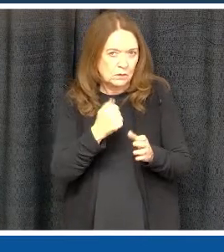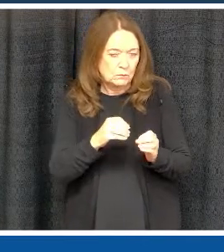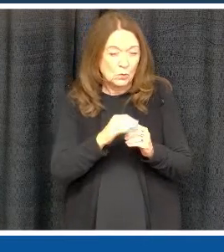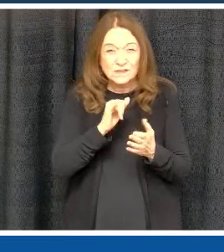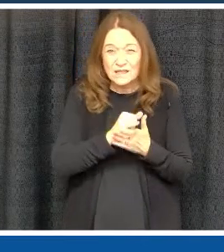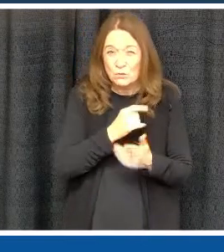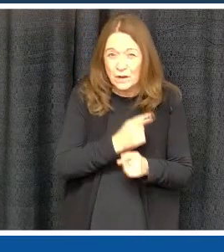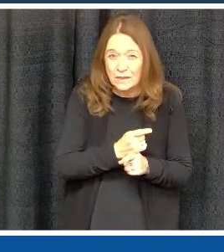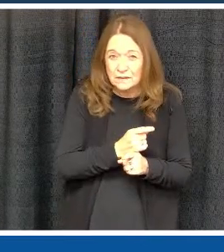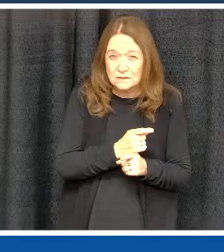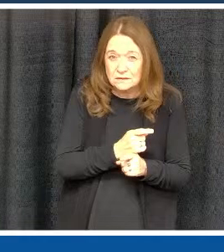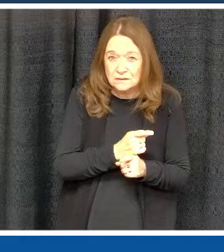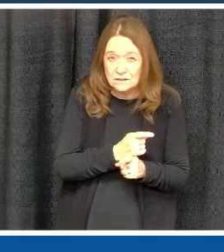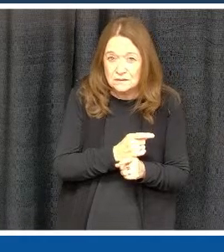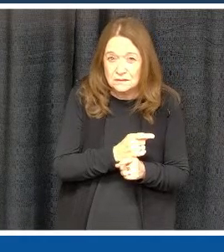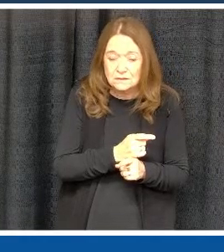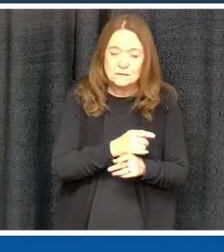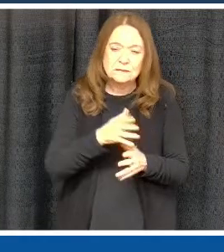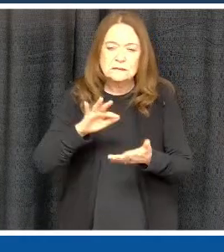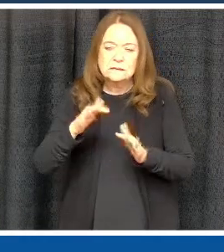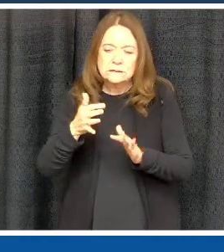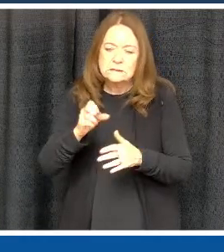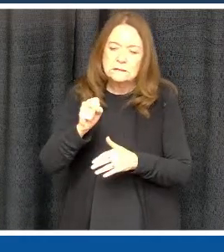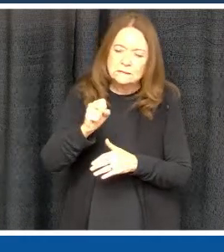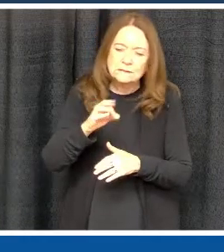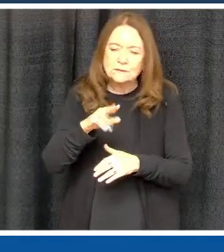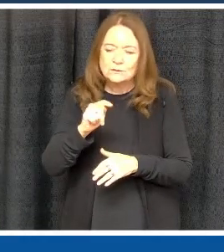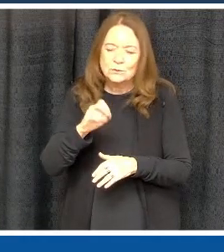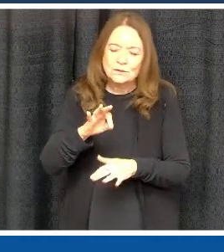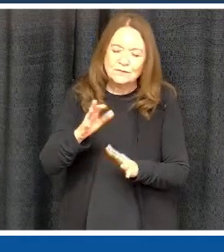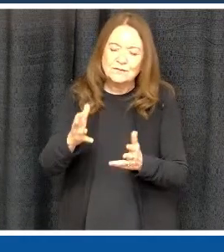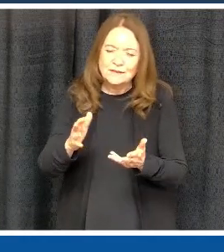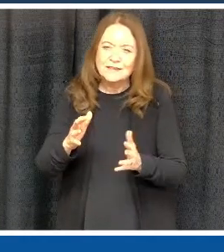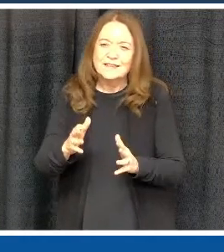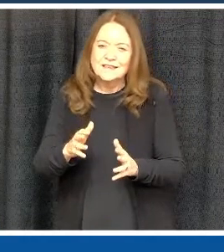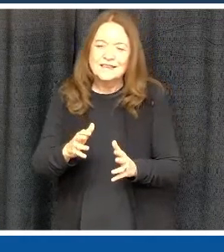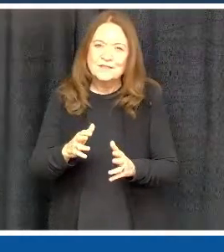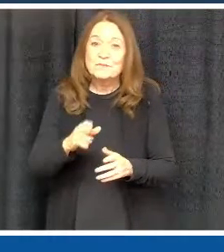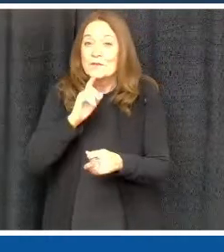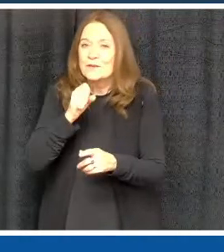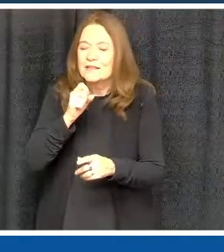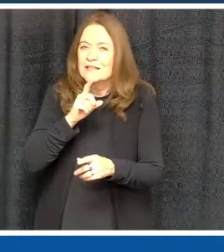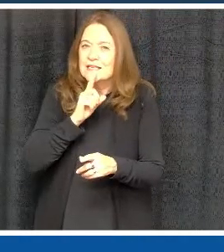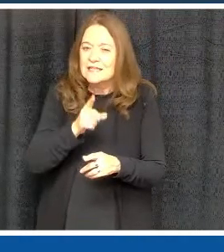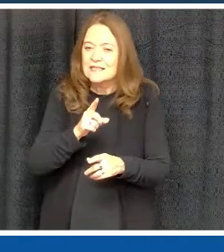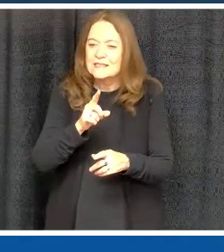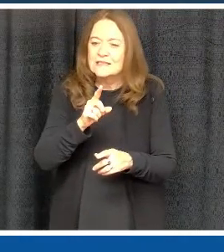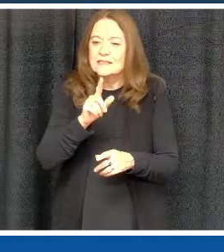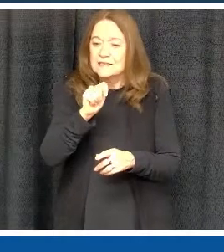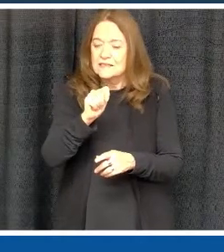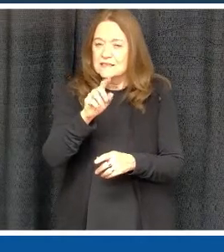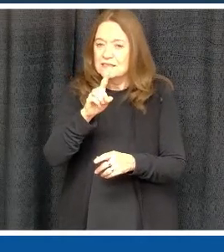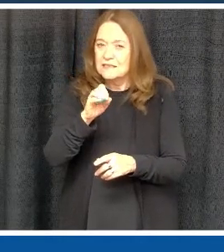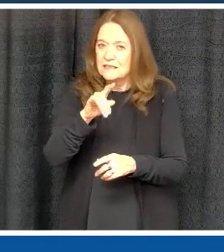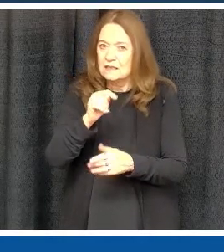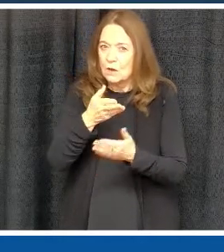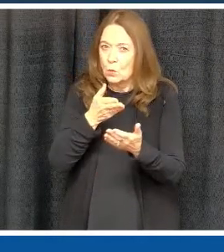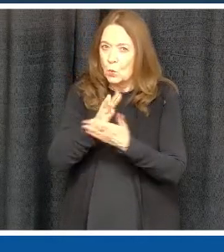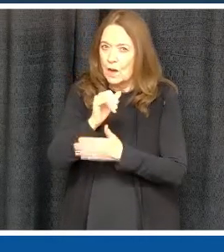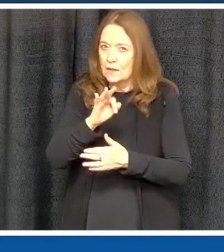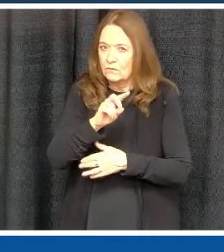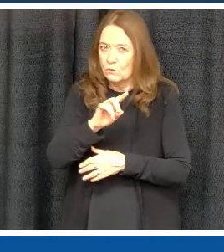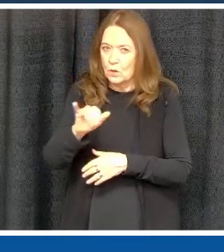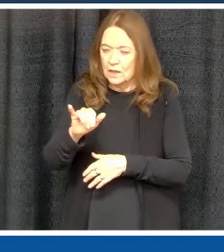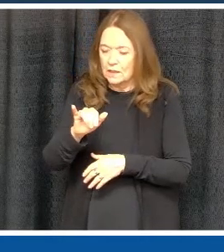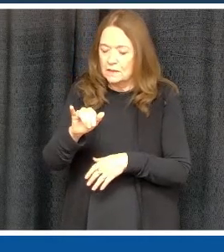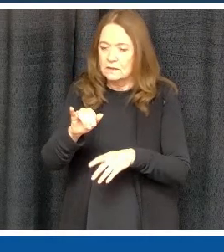correct? Sort of. I'll state what it is. So it is TDOT right-of-way that has pavement on it, and ever